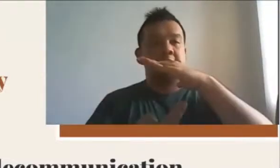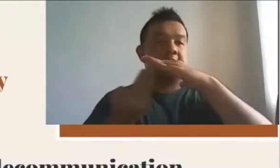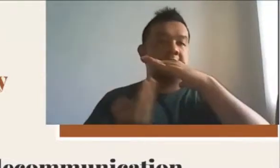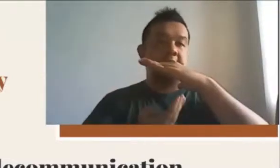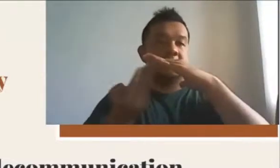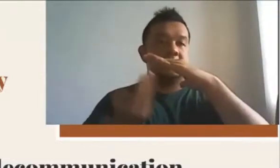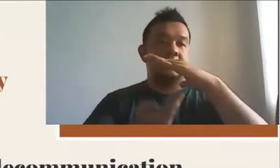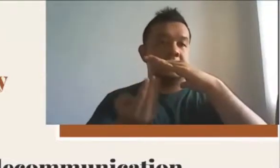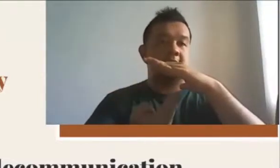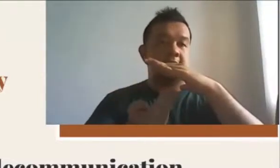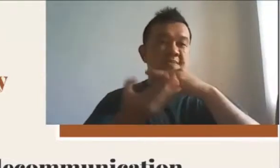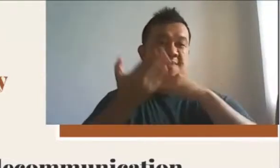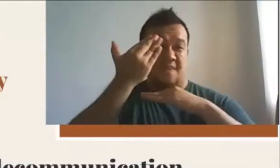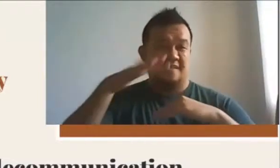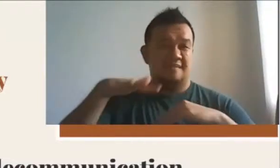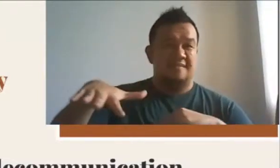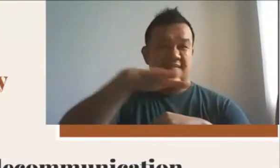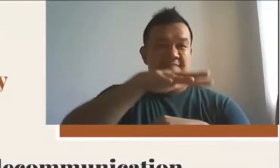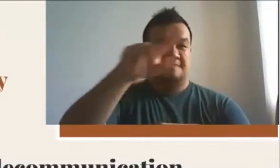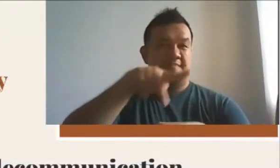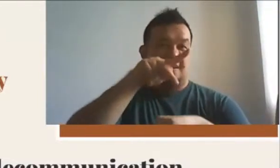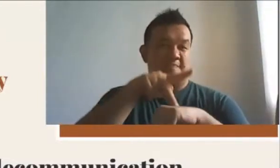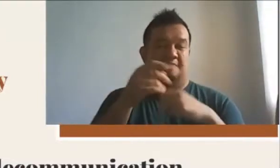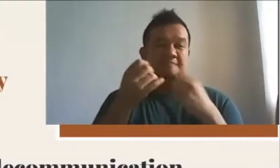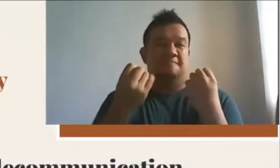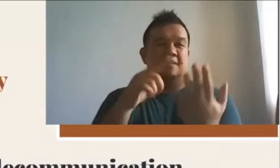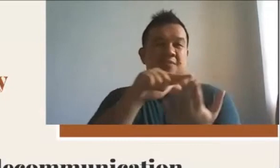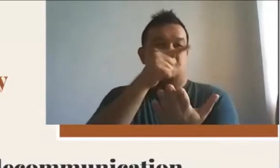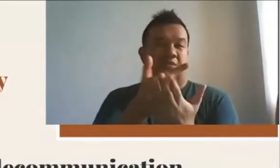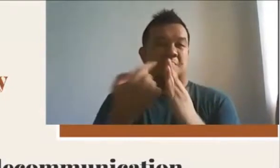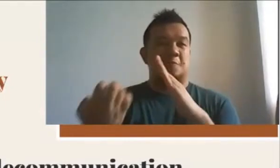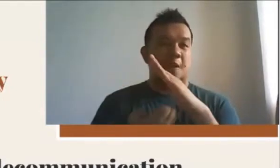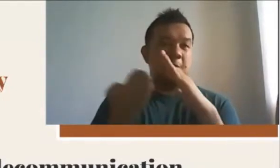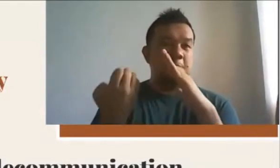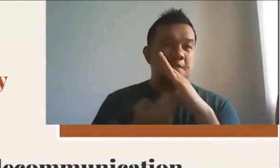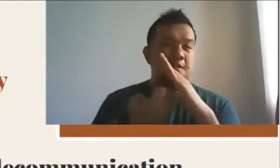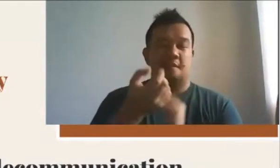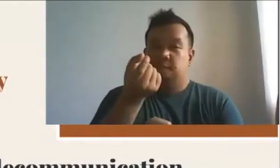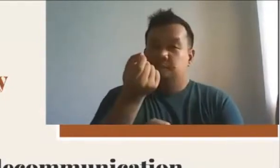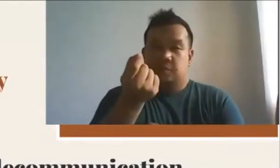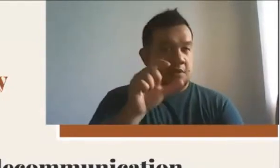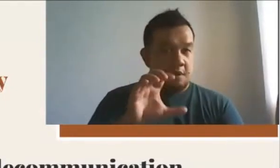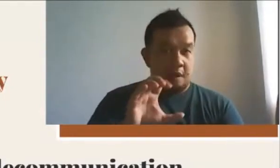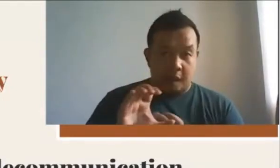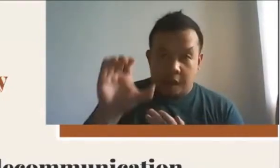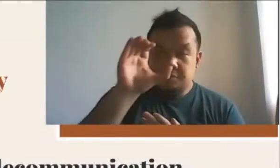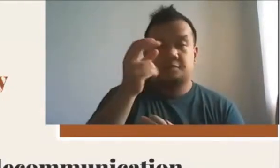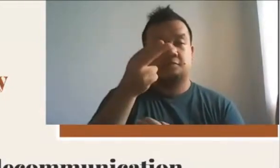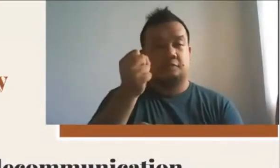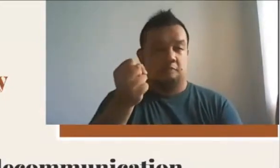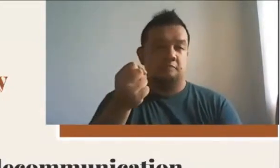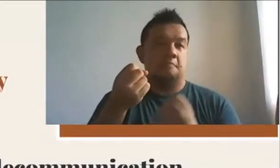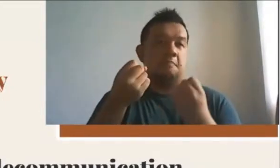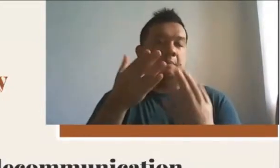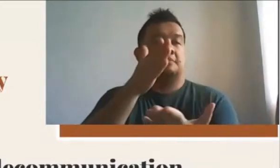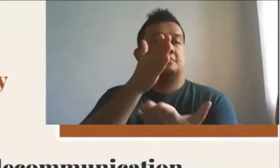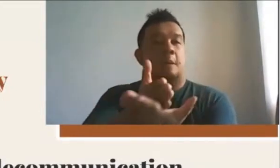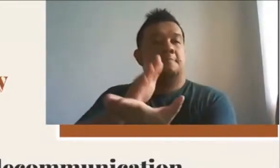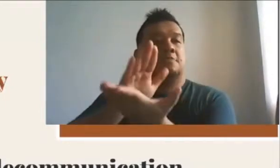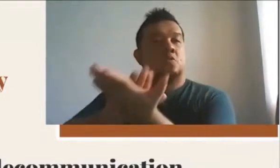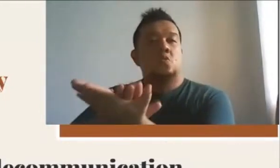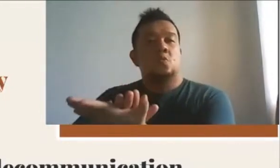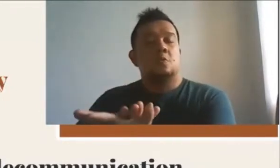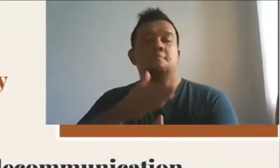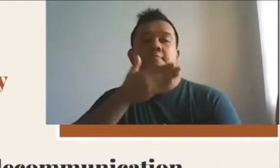ng elementary pero college or high school very few lang kasi they stop schooling early on. So it's best if you just use basic English